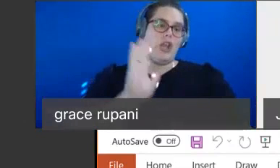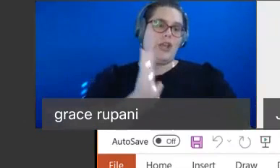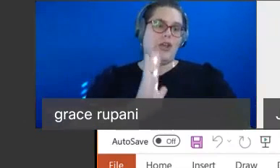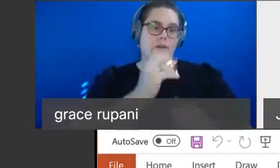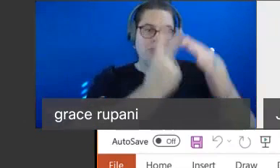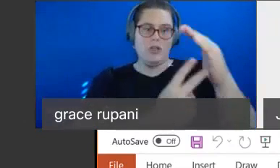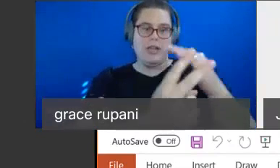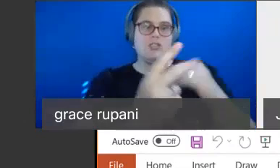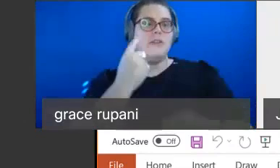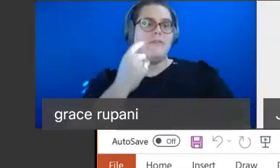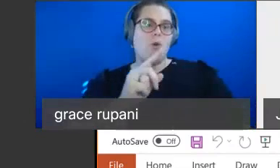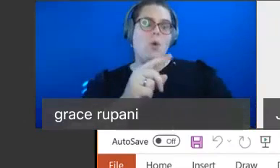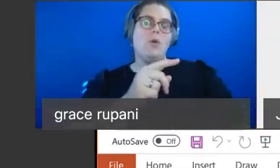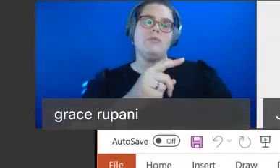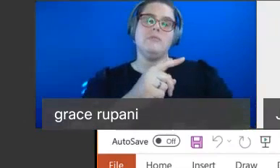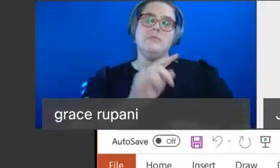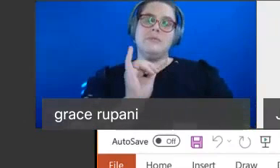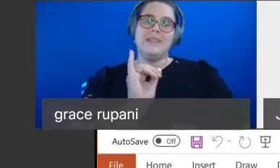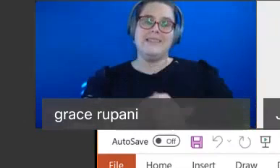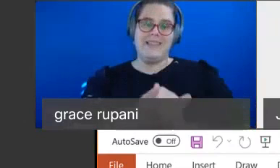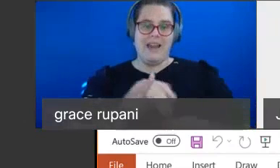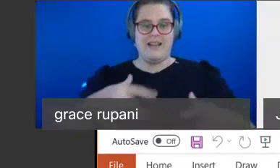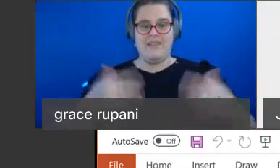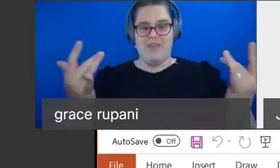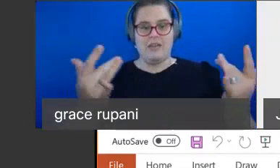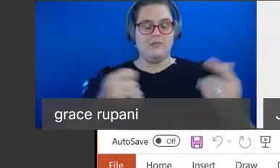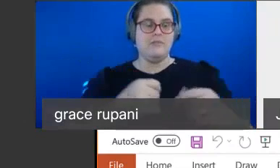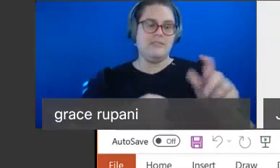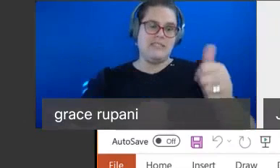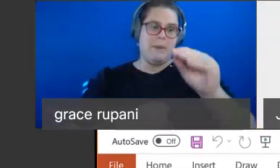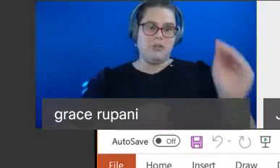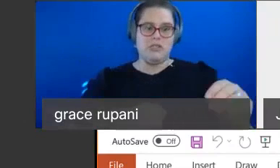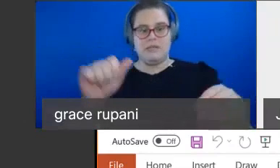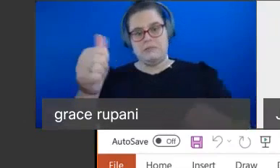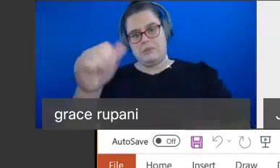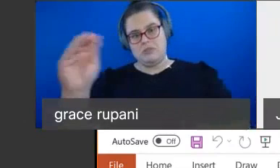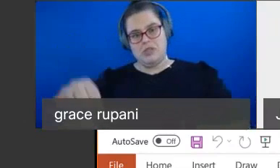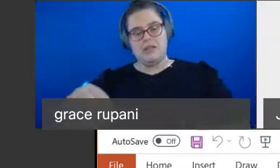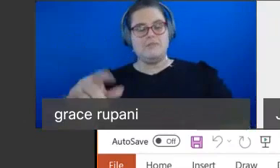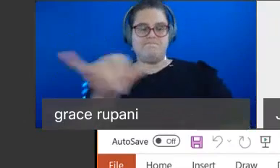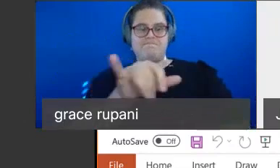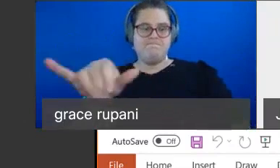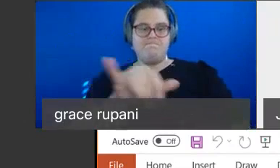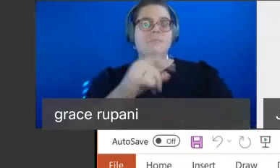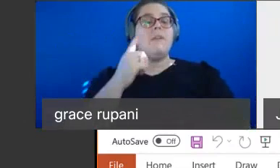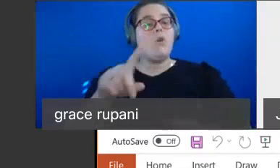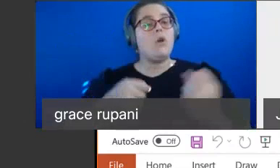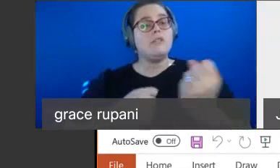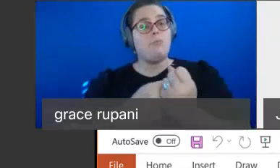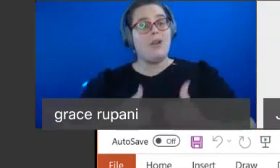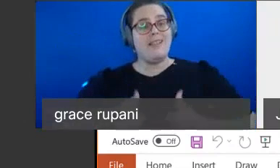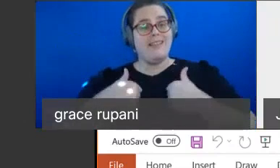rate for people who are at higher risk. For people in supported living, it's at 6.78%,